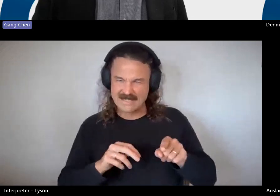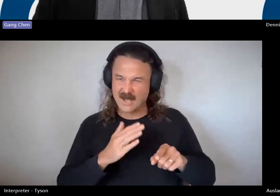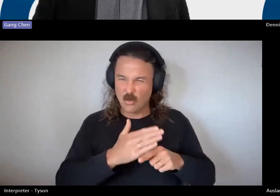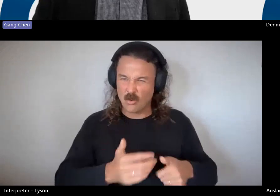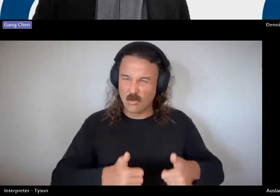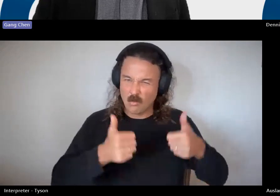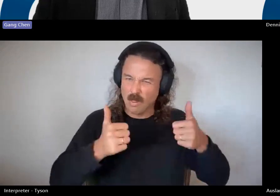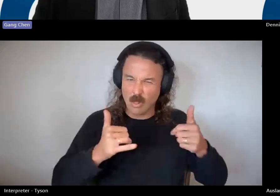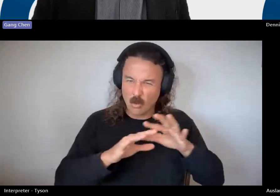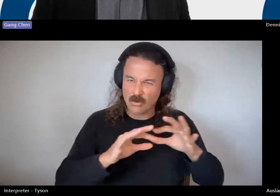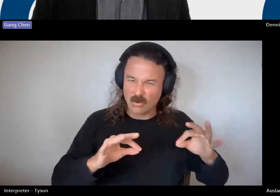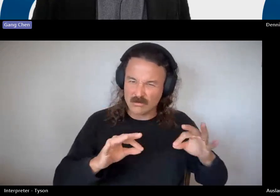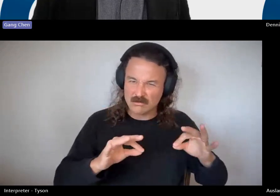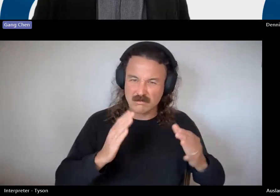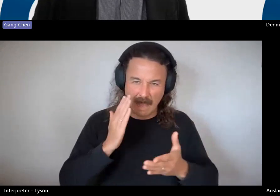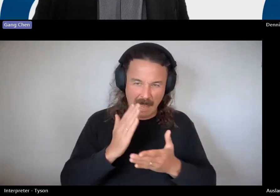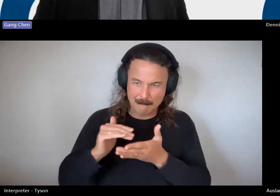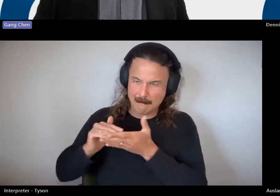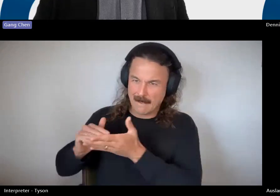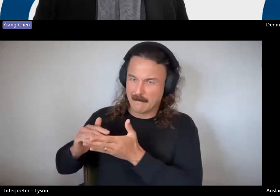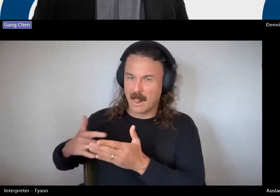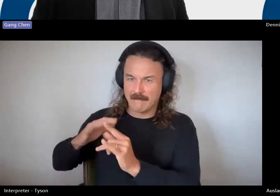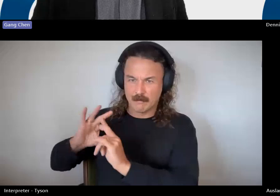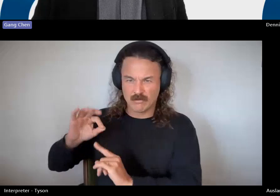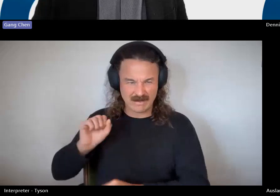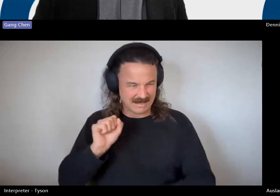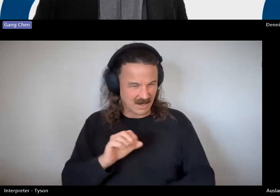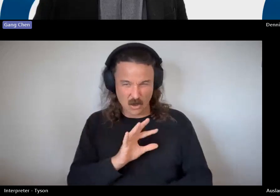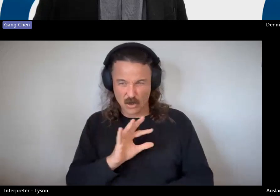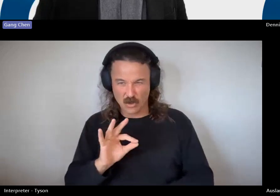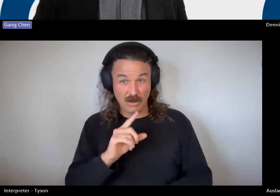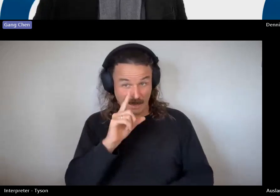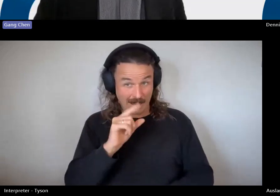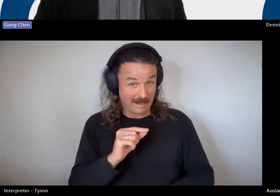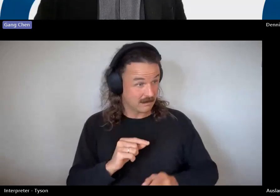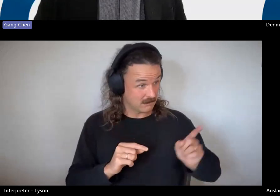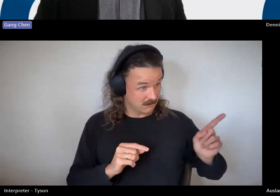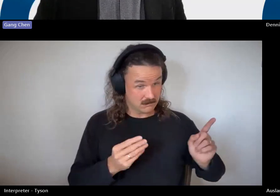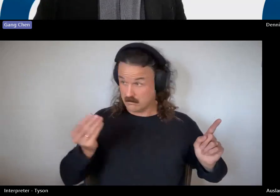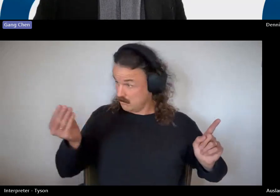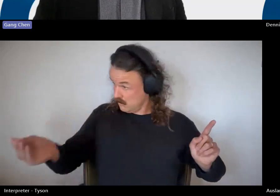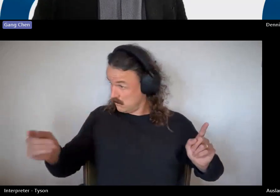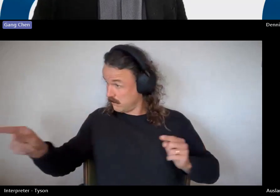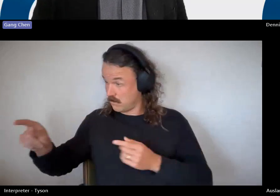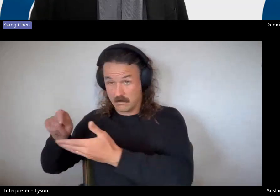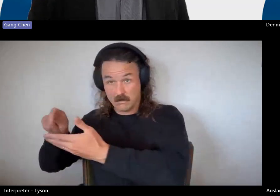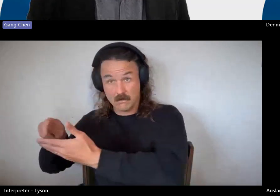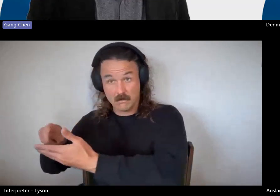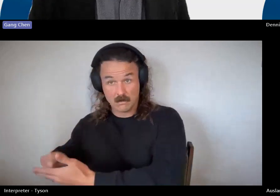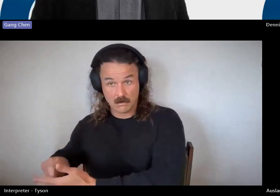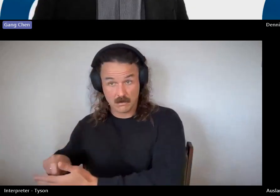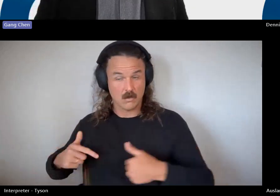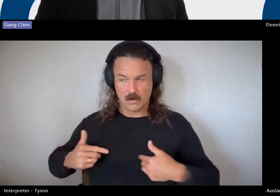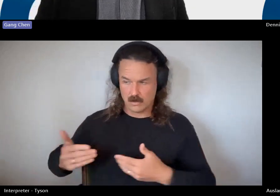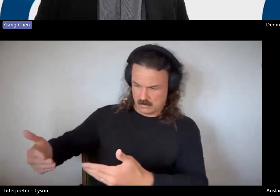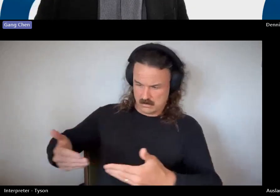question. Yes, similar to cost utility analysis, in which case people typically calculate quality adjust life